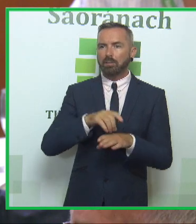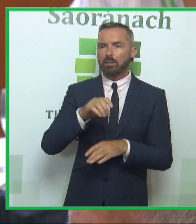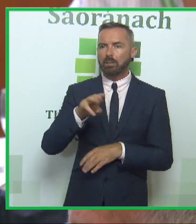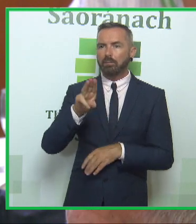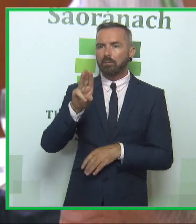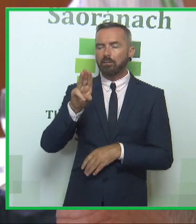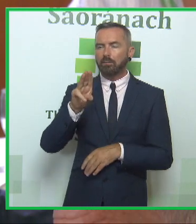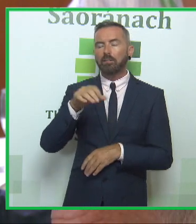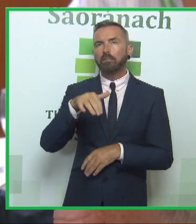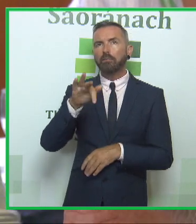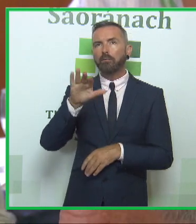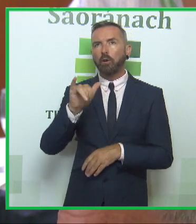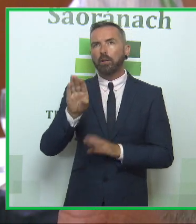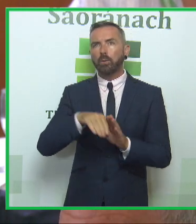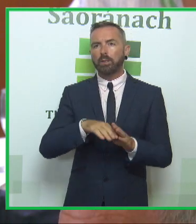biopsychosocial